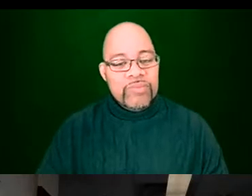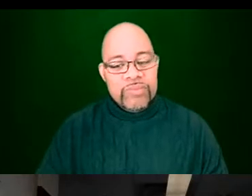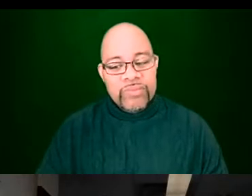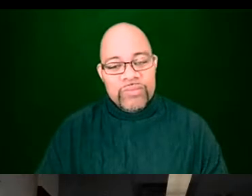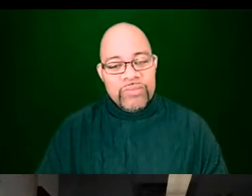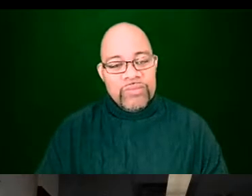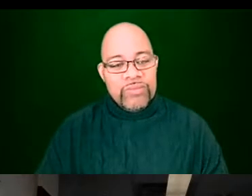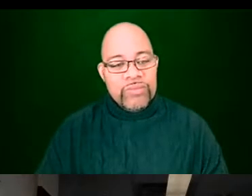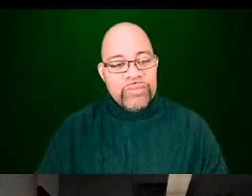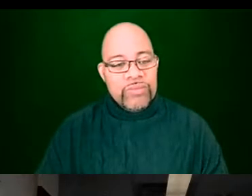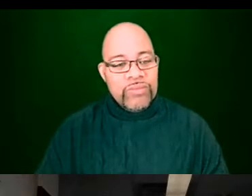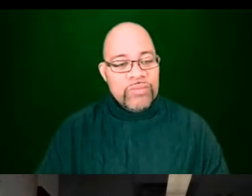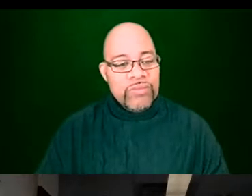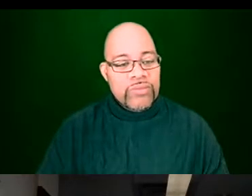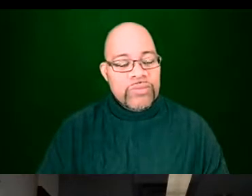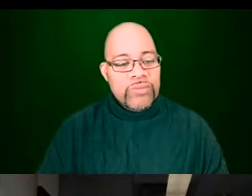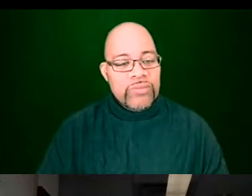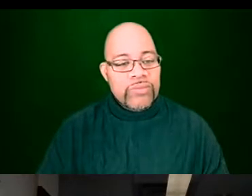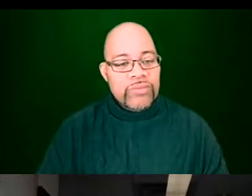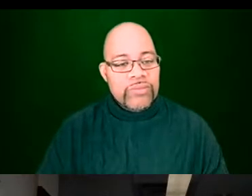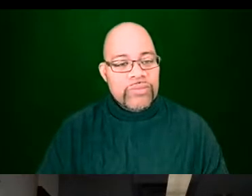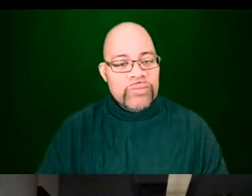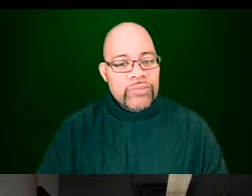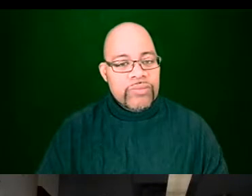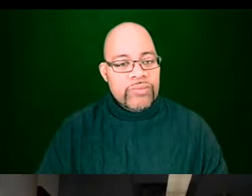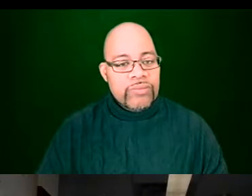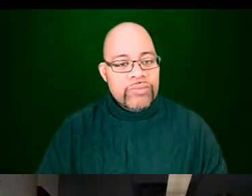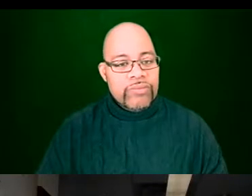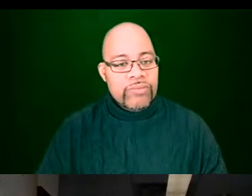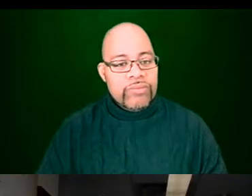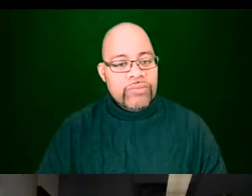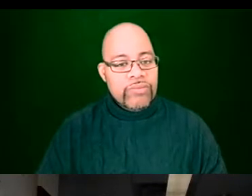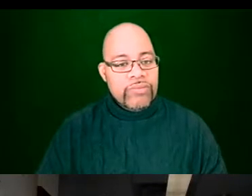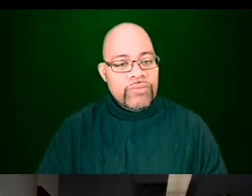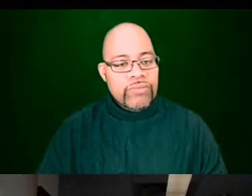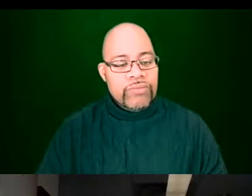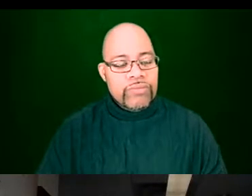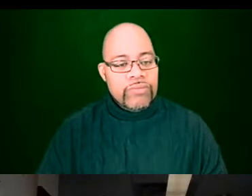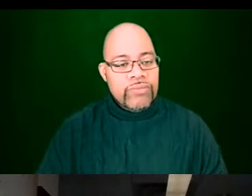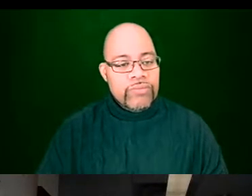sharks like to bring fishes